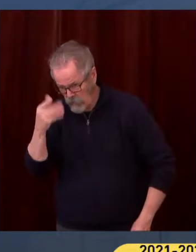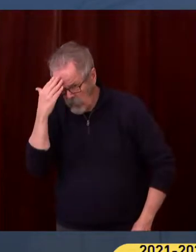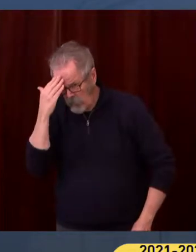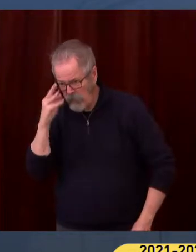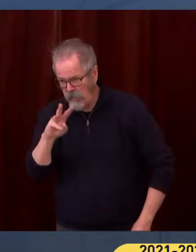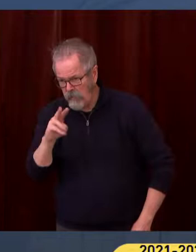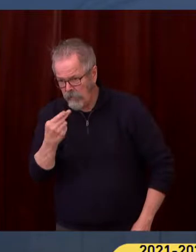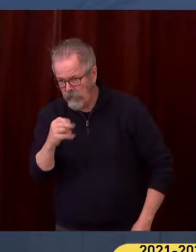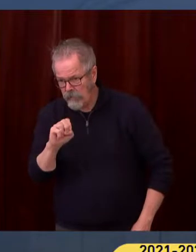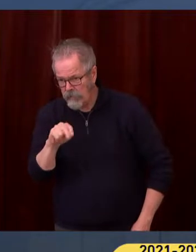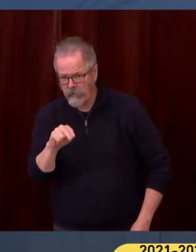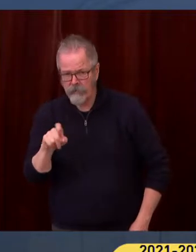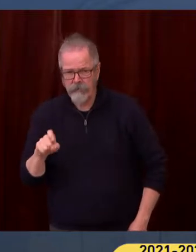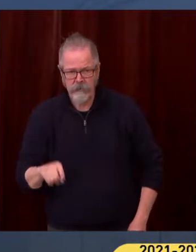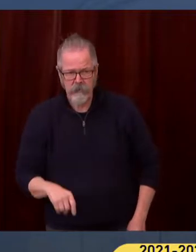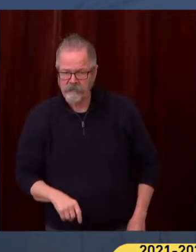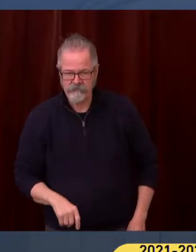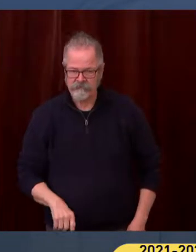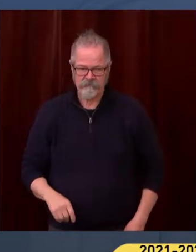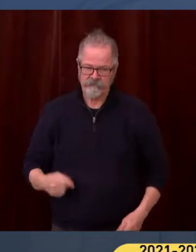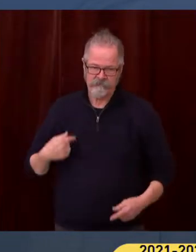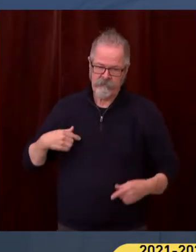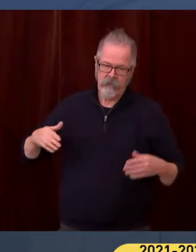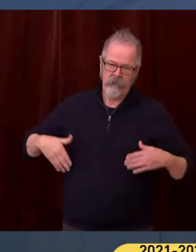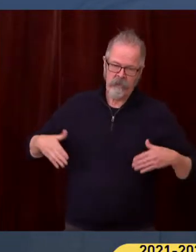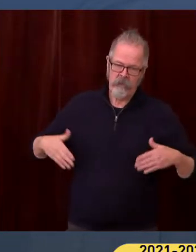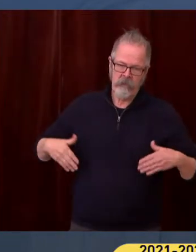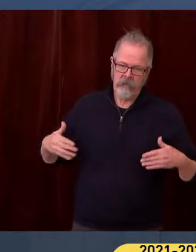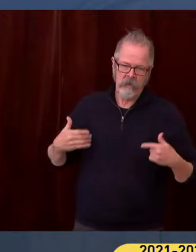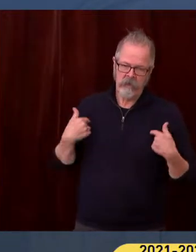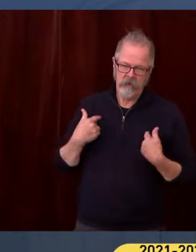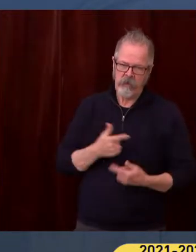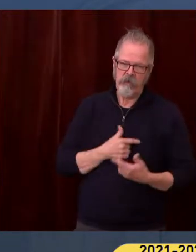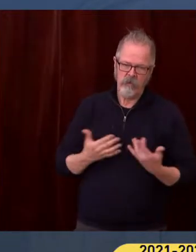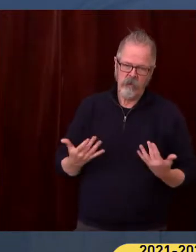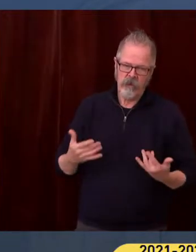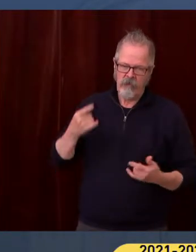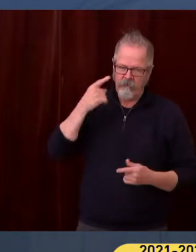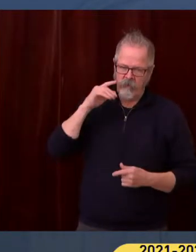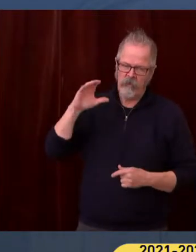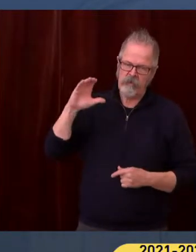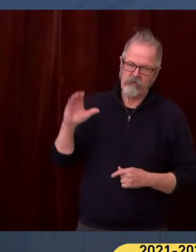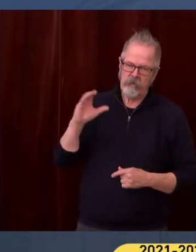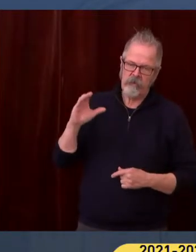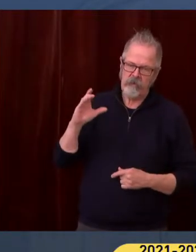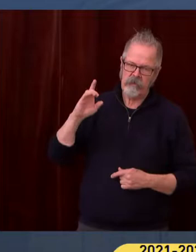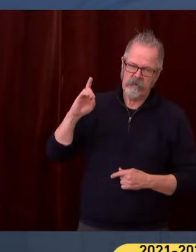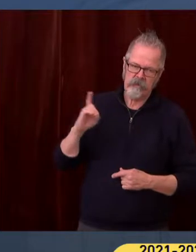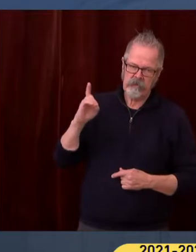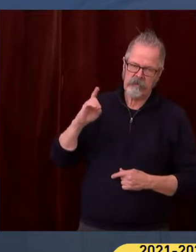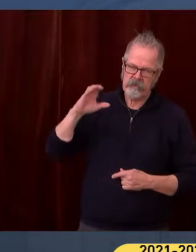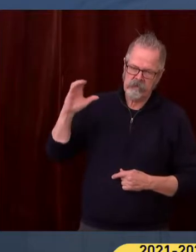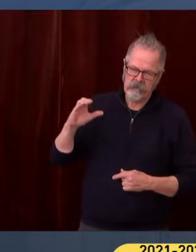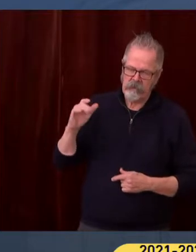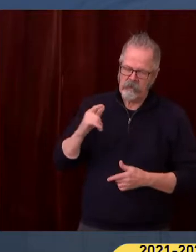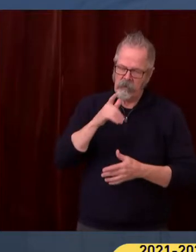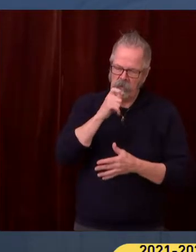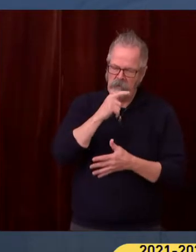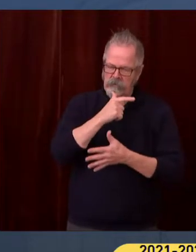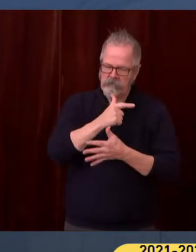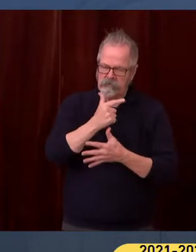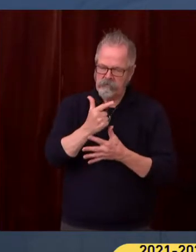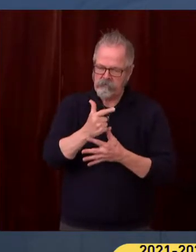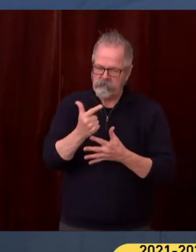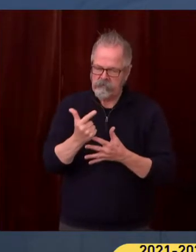federally. And so those decisions have not been made. The decisions may be more acute than